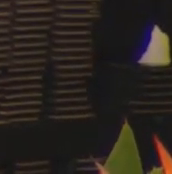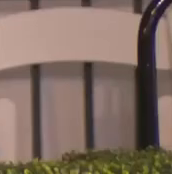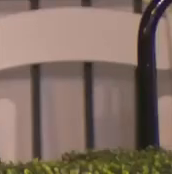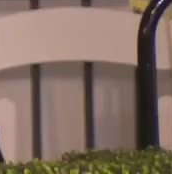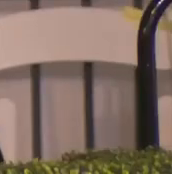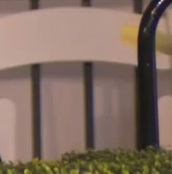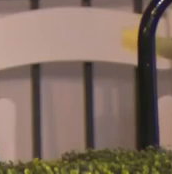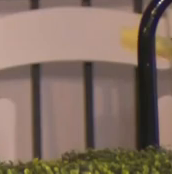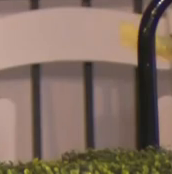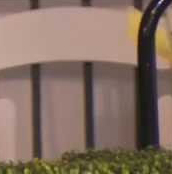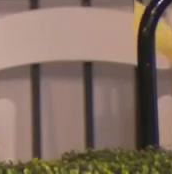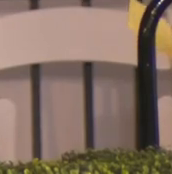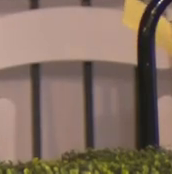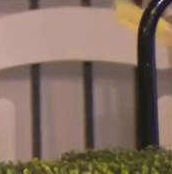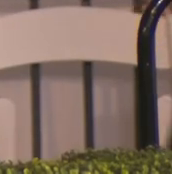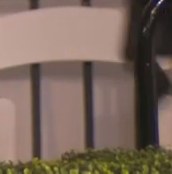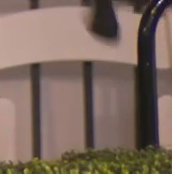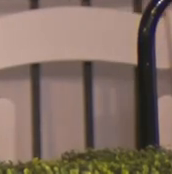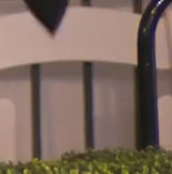Tan Hoon.